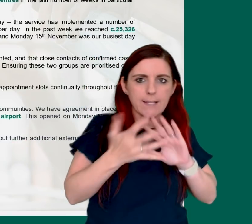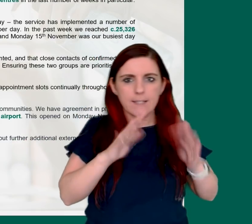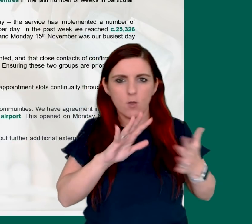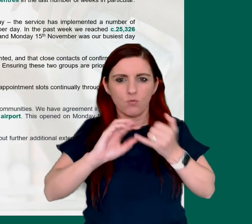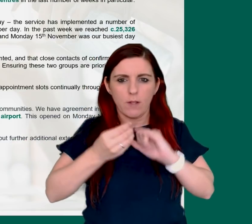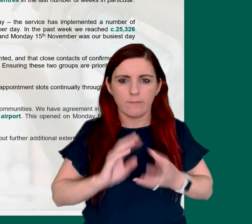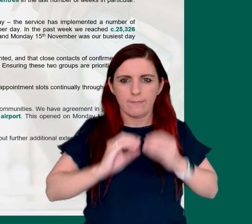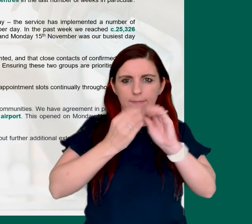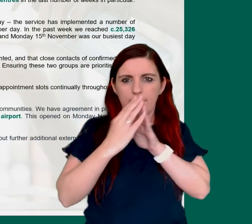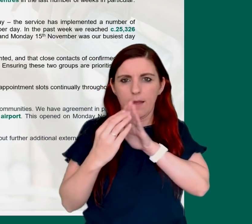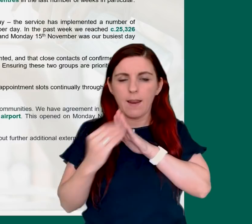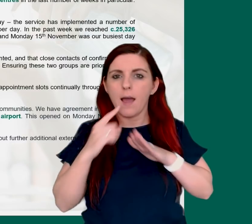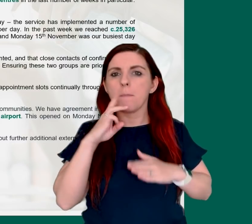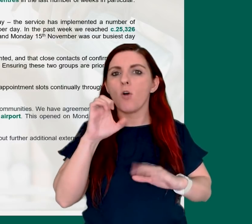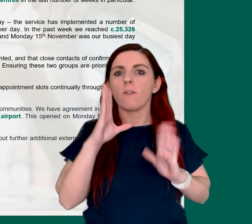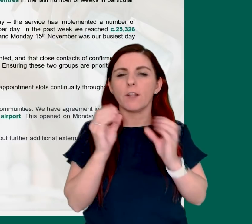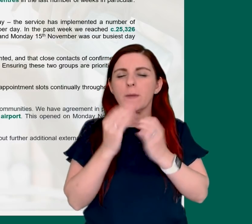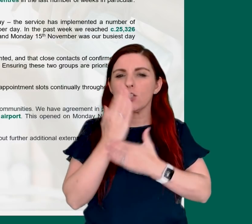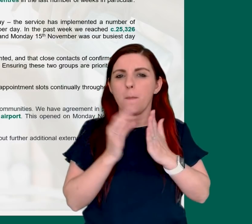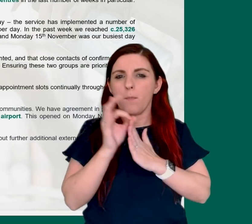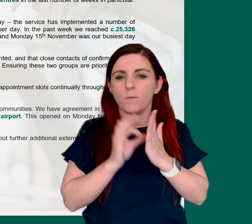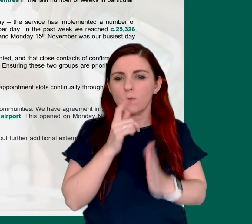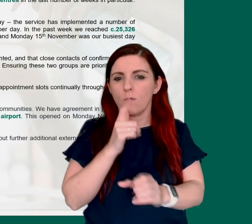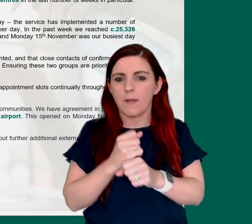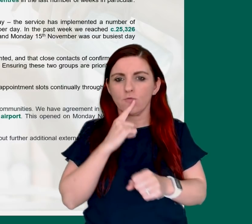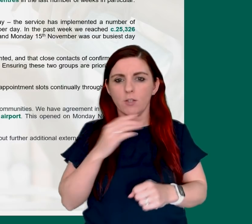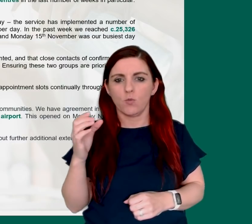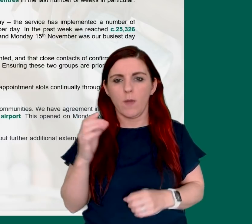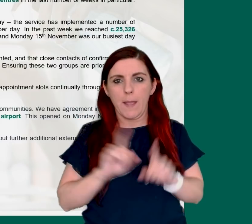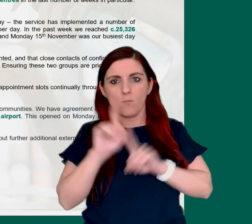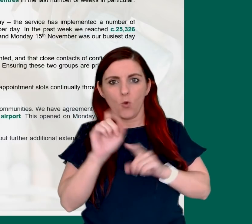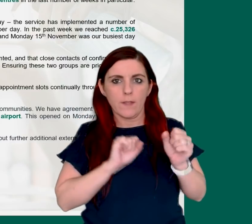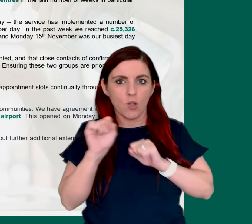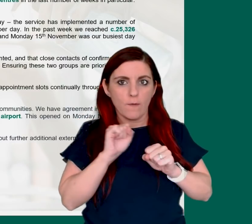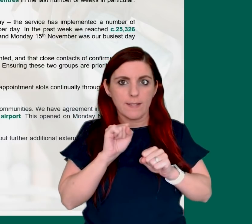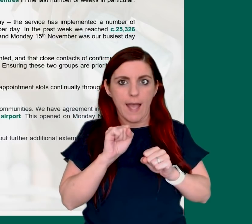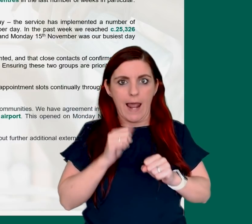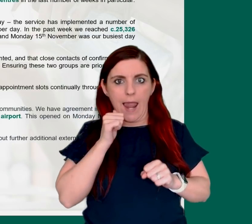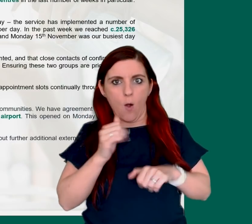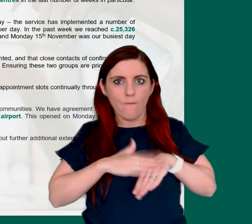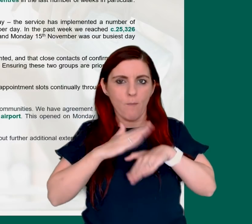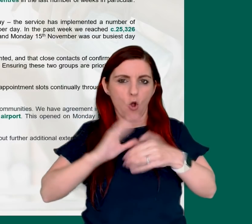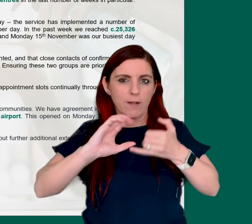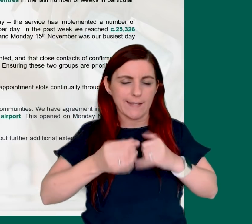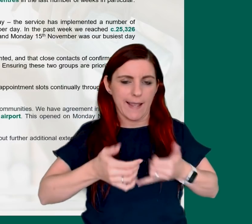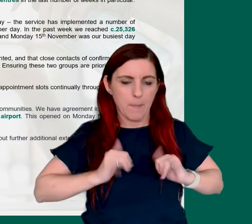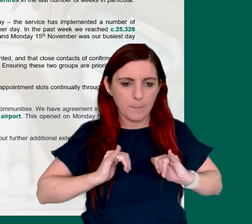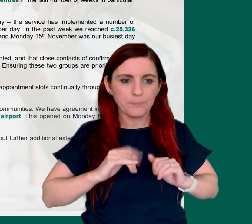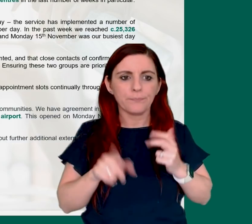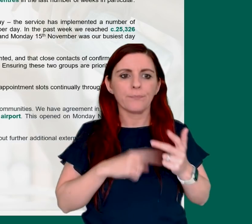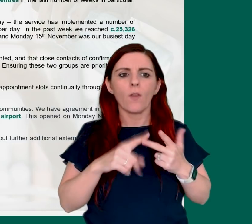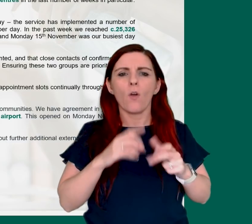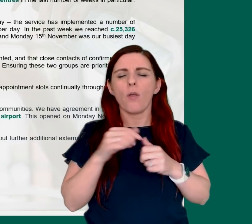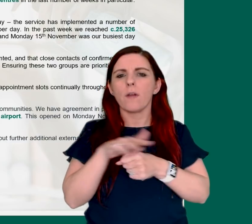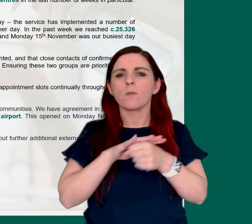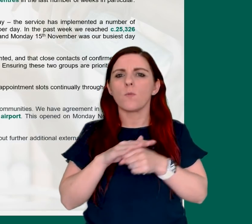And Paul referred to 1 or 2 points that I'll come on to in terms of improving the service and trying to increase the capacity. So the sort of areas that we're looking at is we have